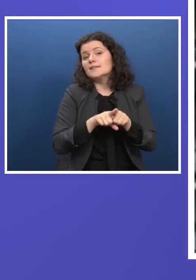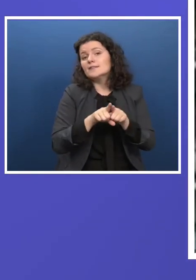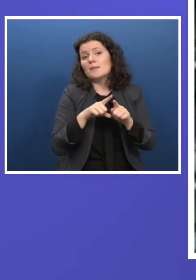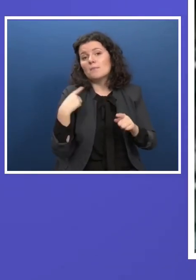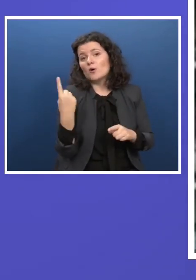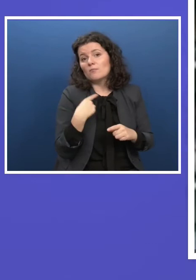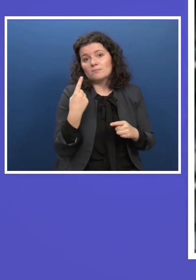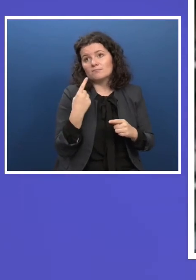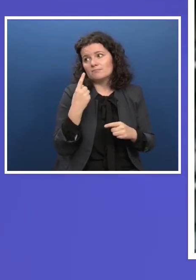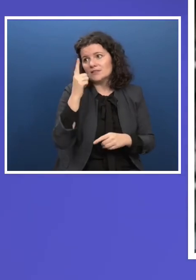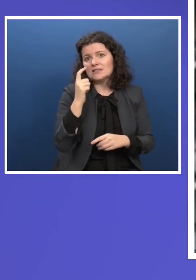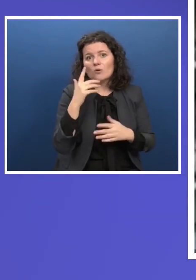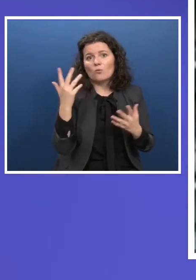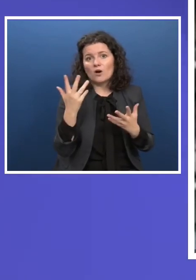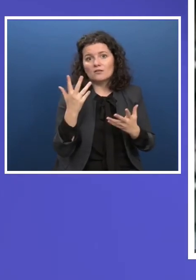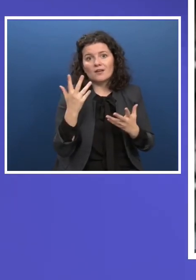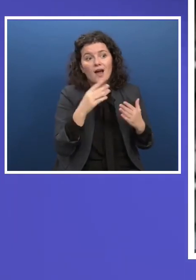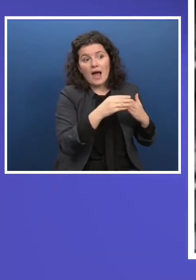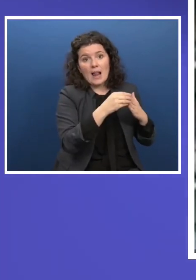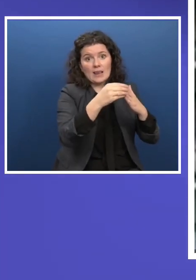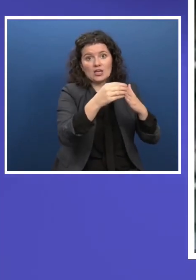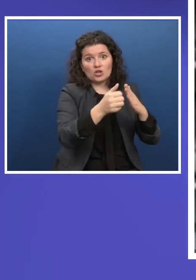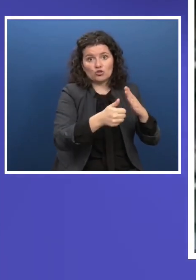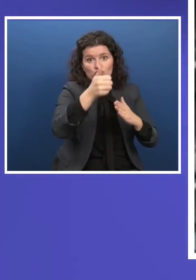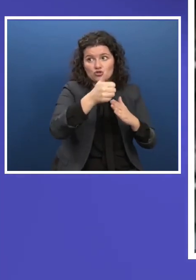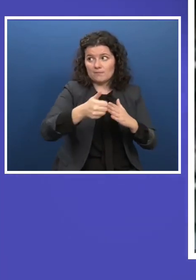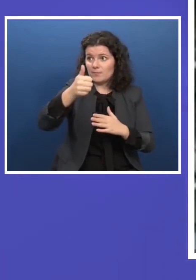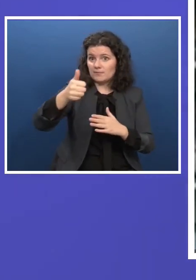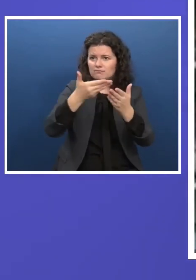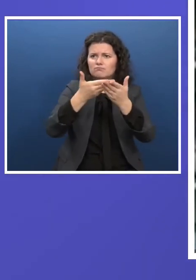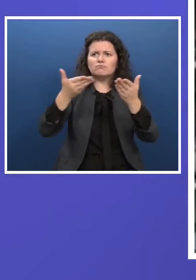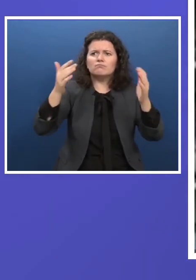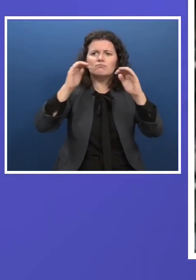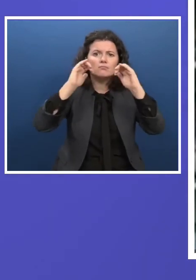looking only in the leadership positions, but we also see that women are